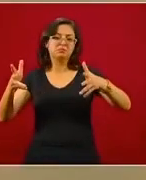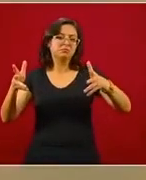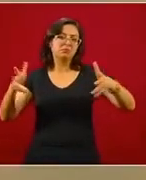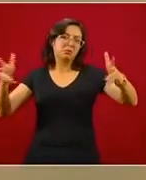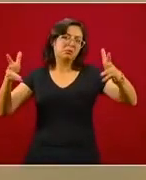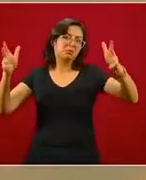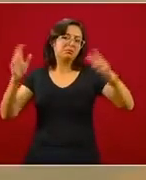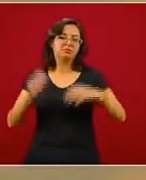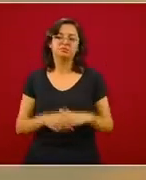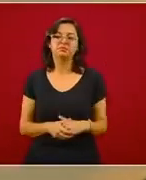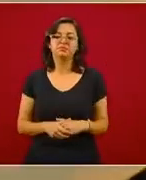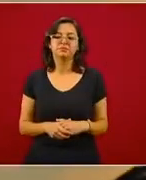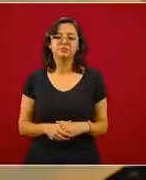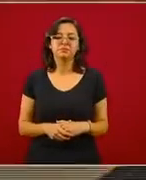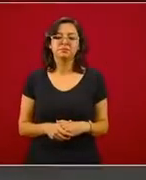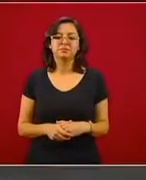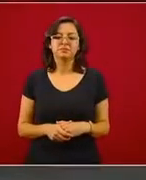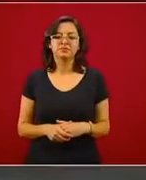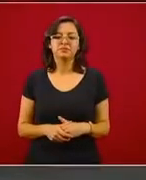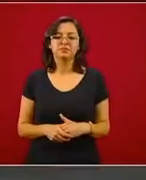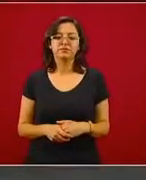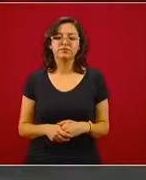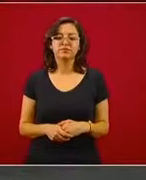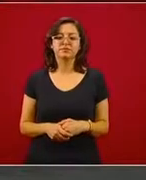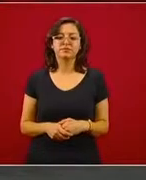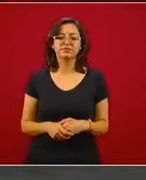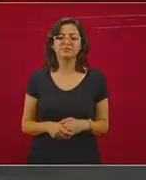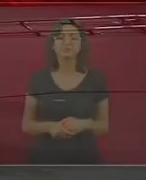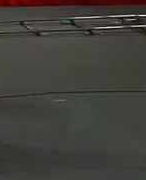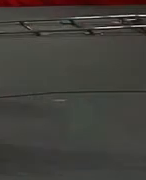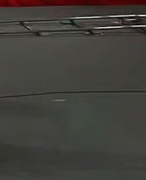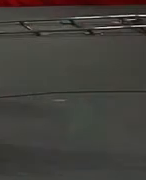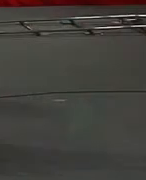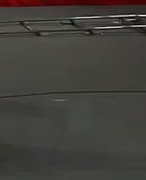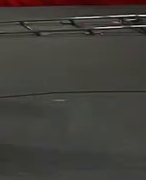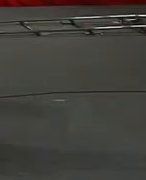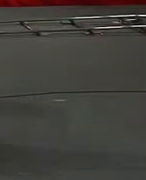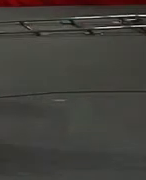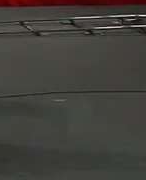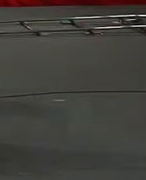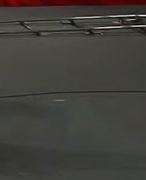different industry, for different companies from different sectors.